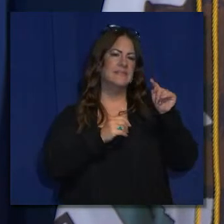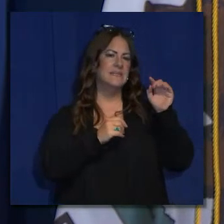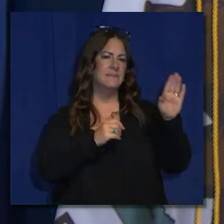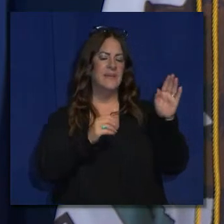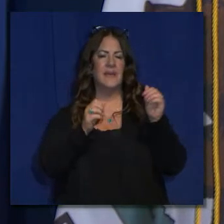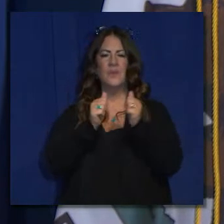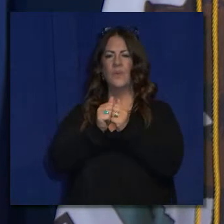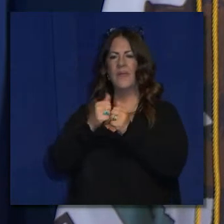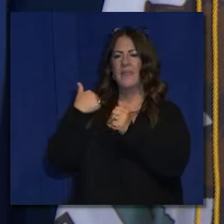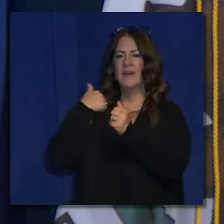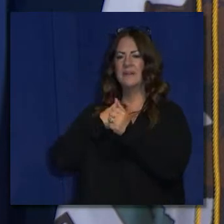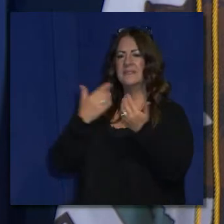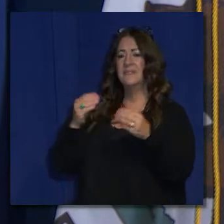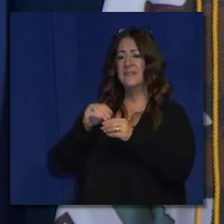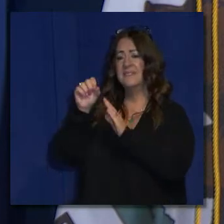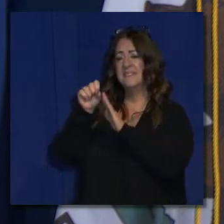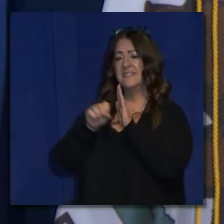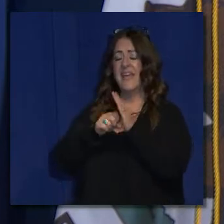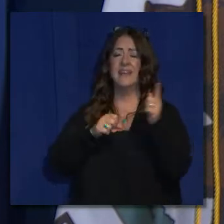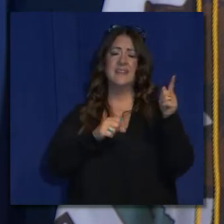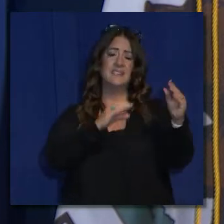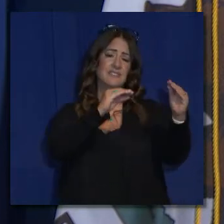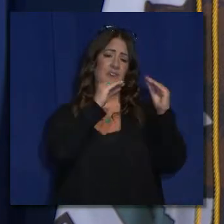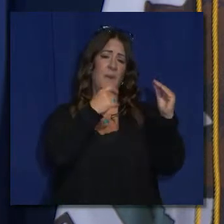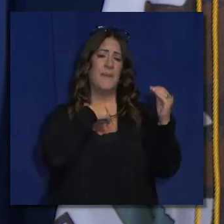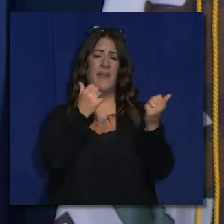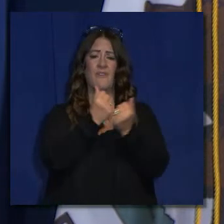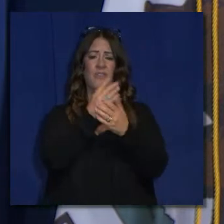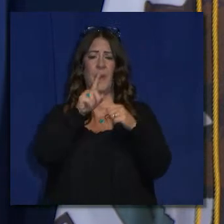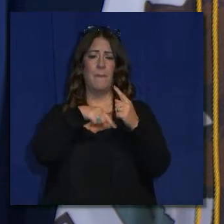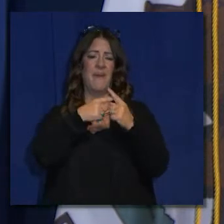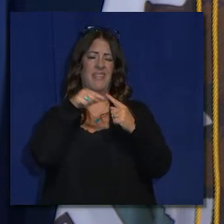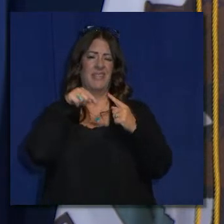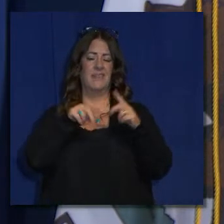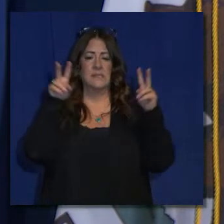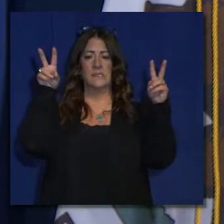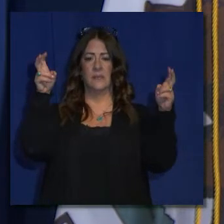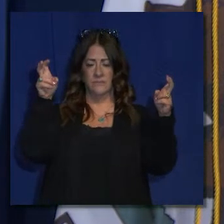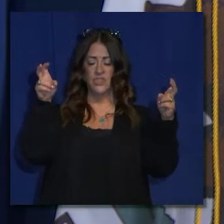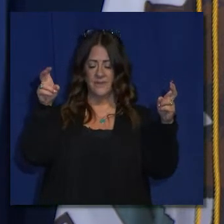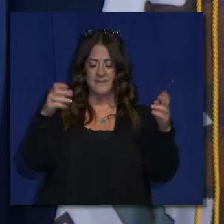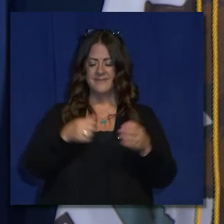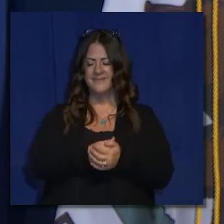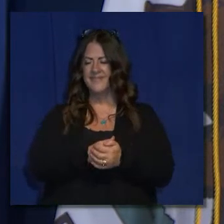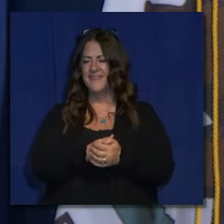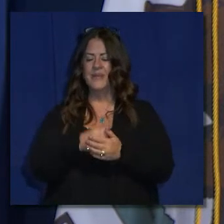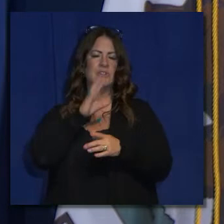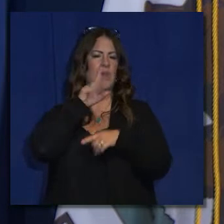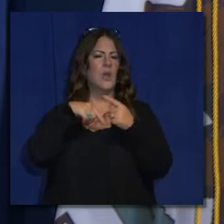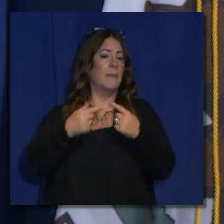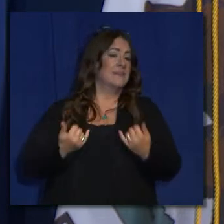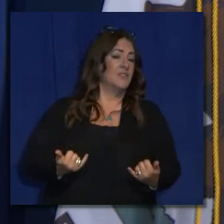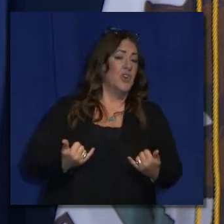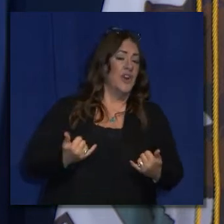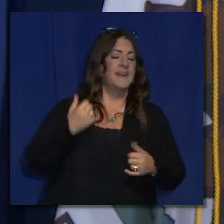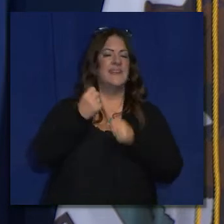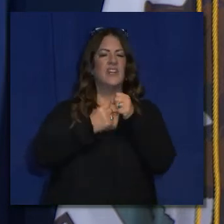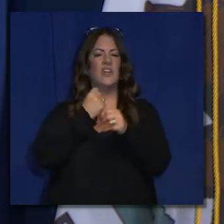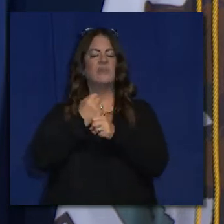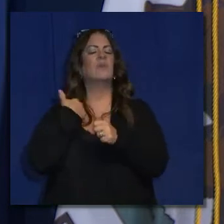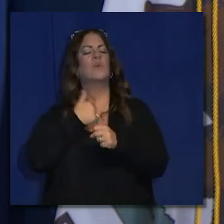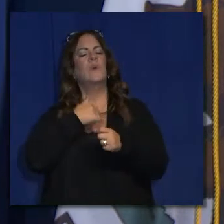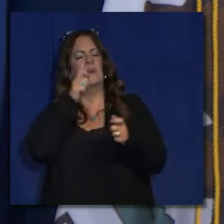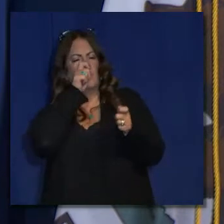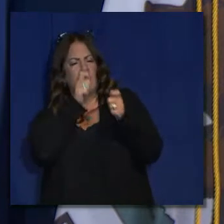department, he's taught me everything I know about this subject. But in terms of the current year, we